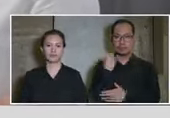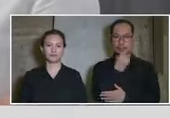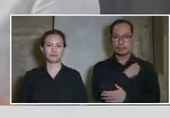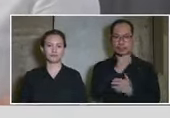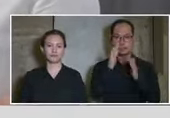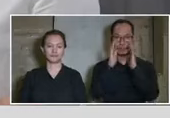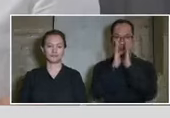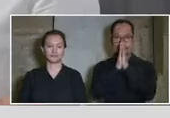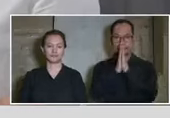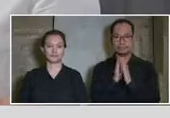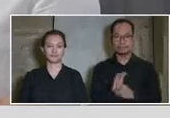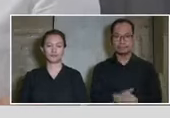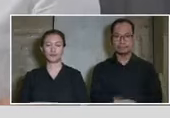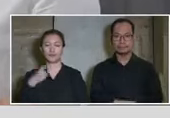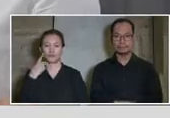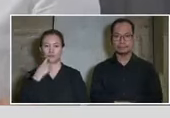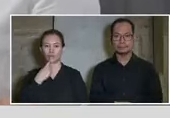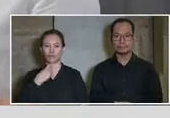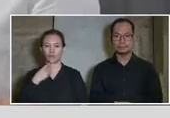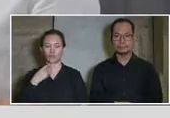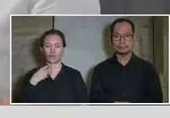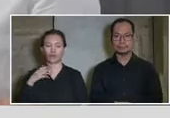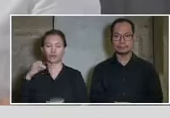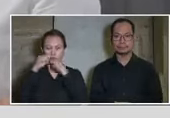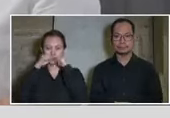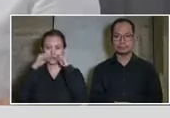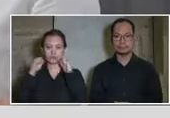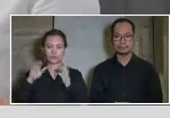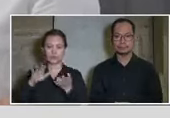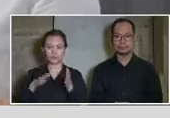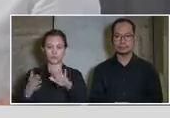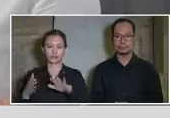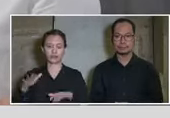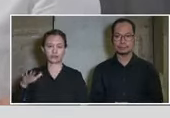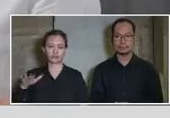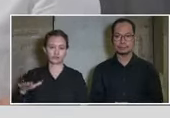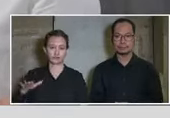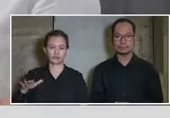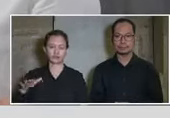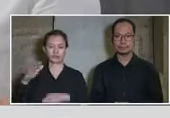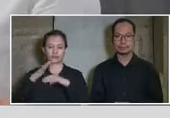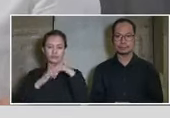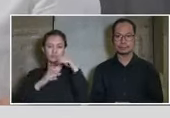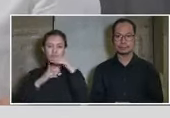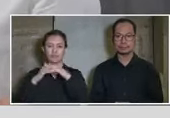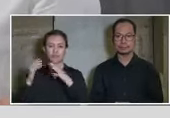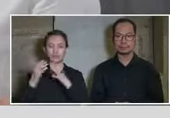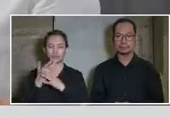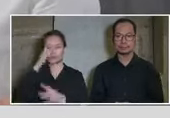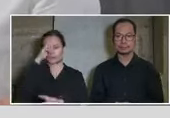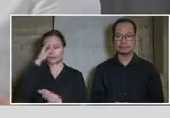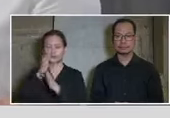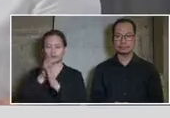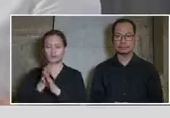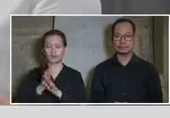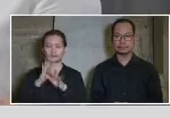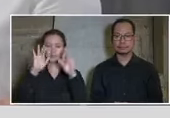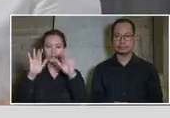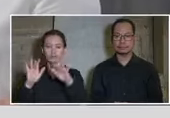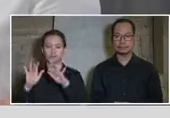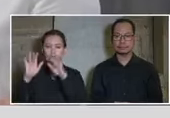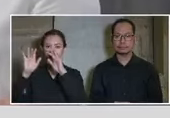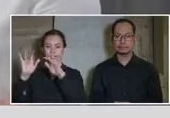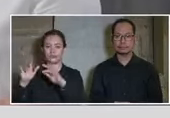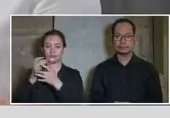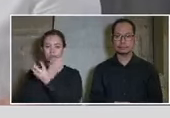Lord, hear our prayer. That those who mourn the death of a child may be consoled by faith in the gentle mercy of